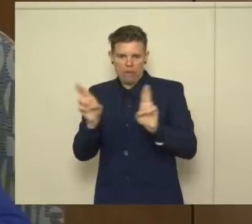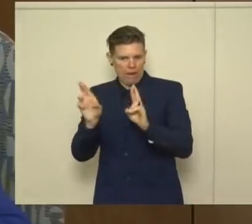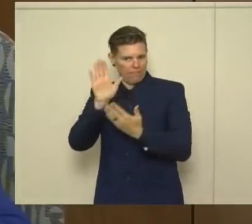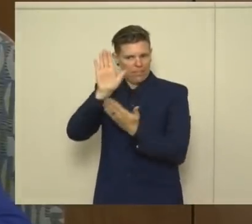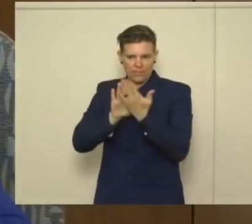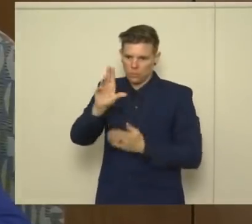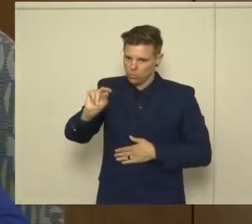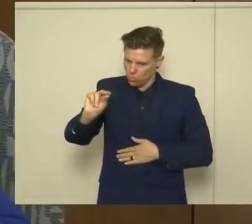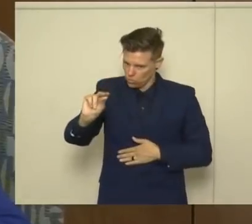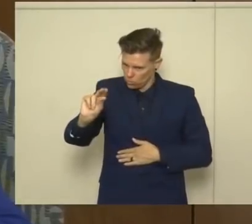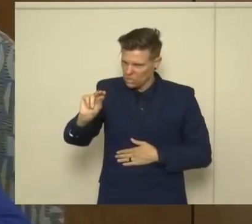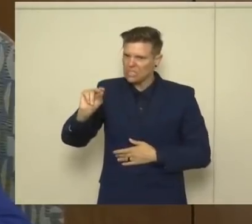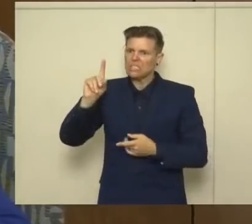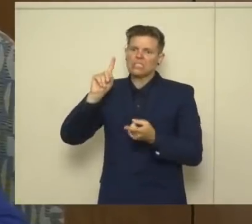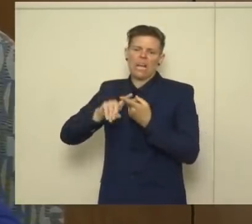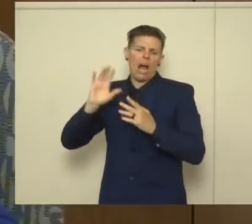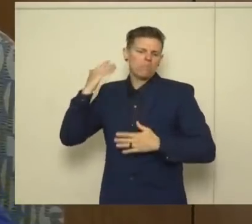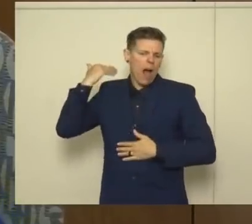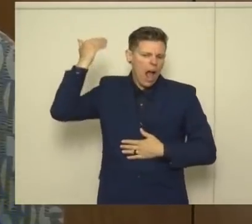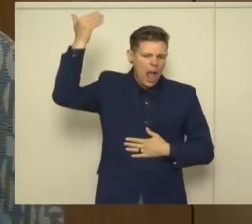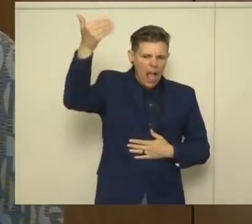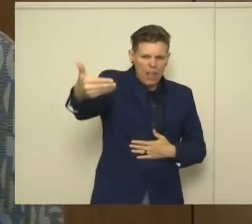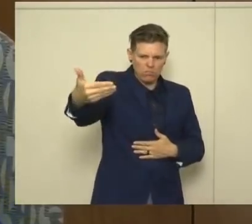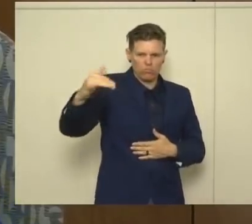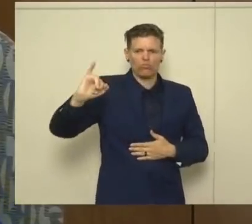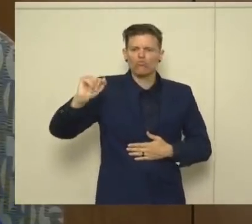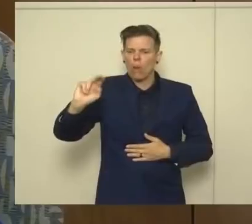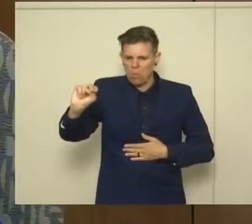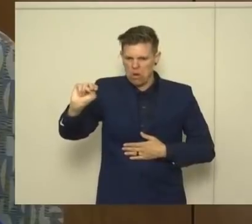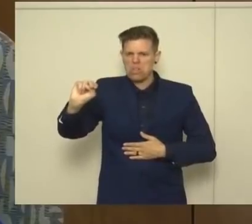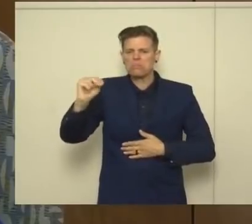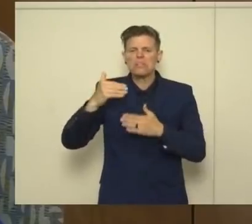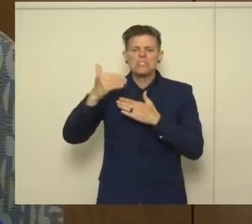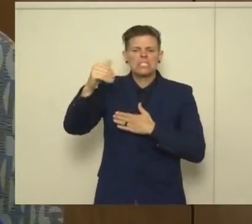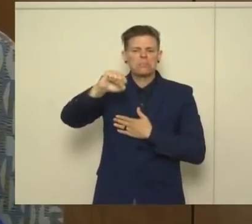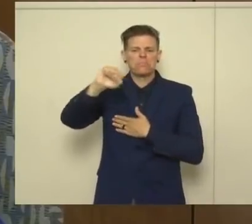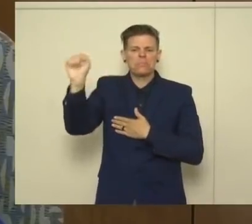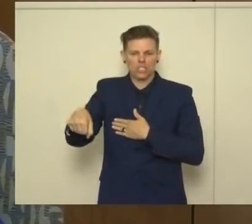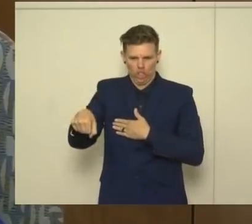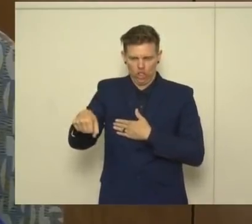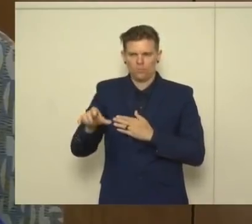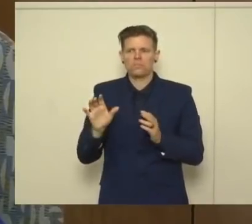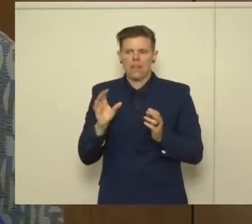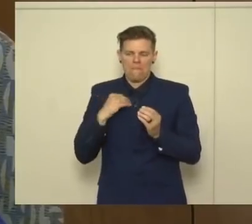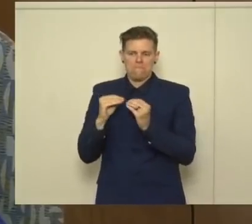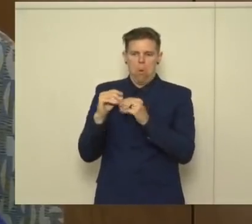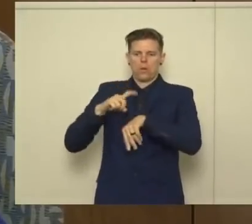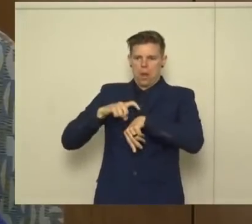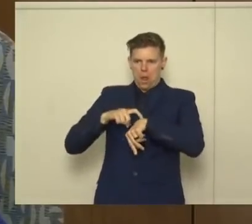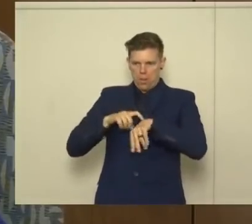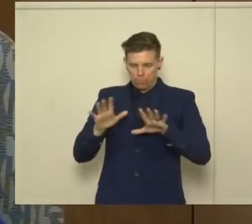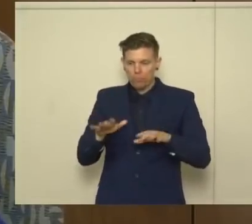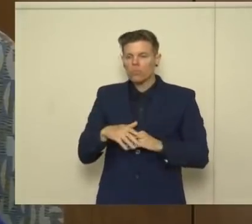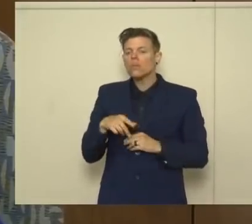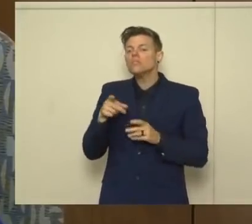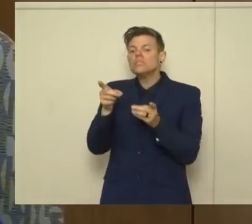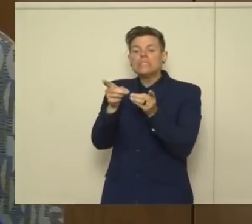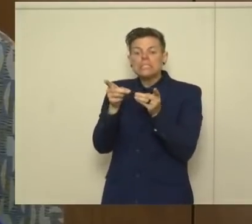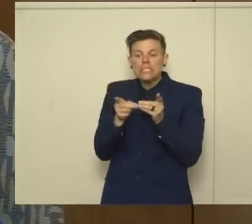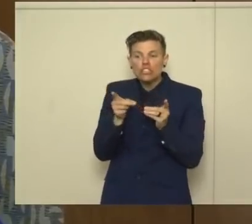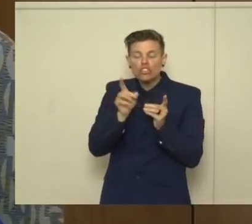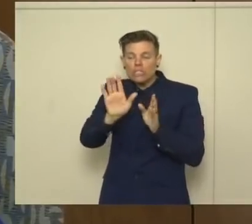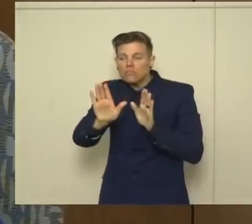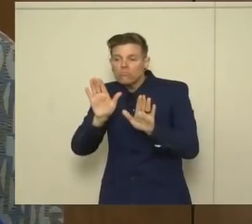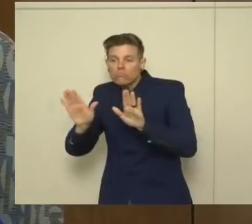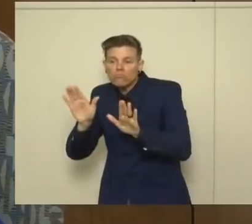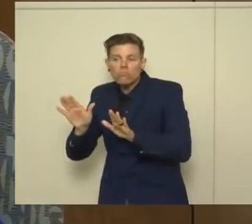next semester. Now, those school districts, their relationship with the public education department will be to enhance